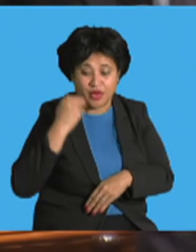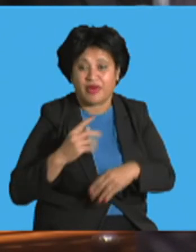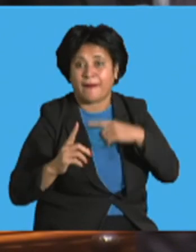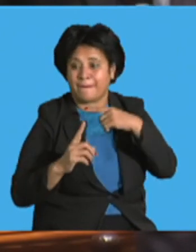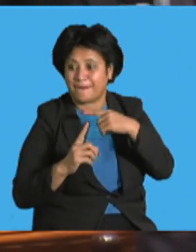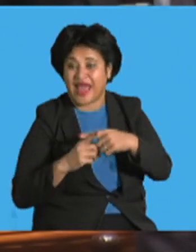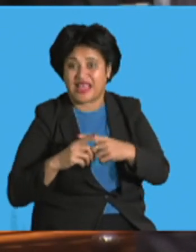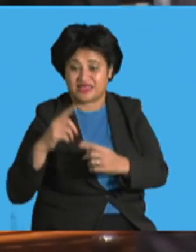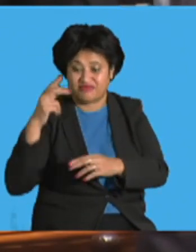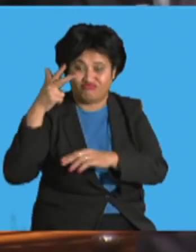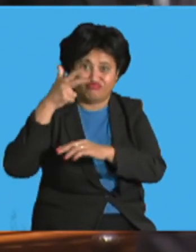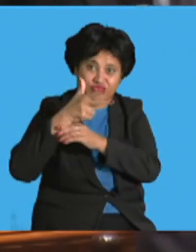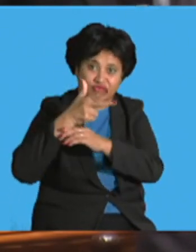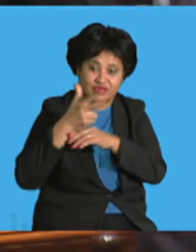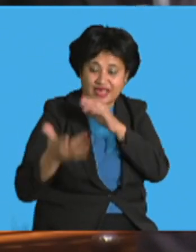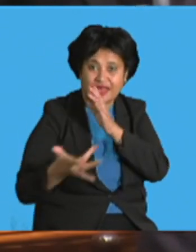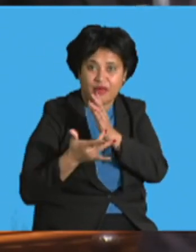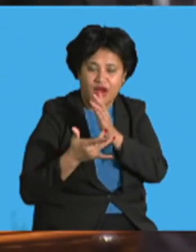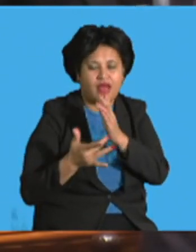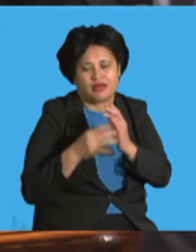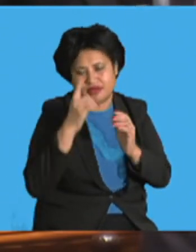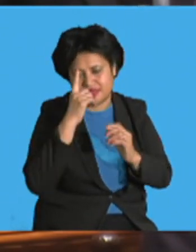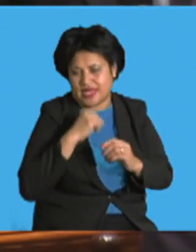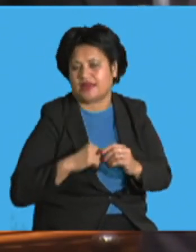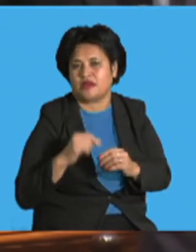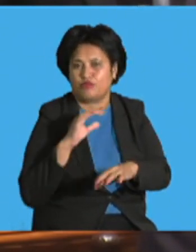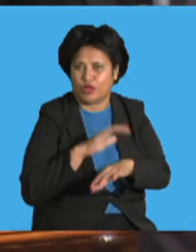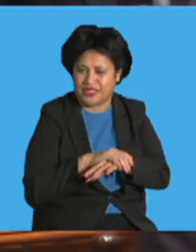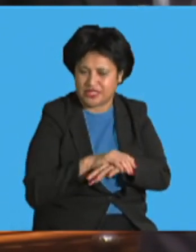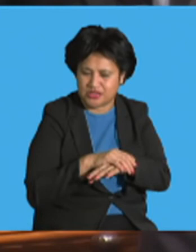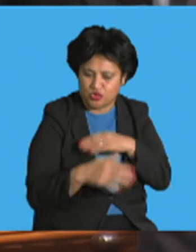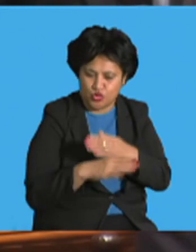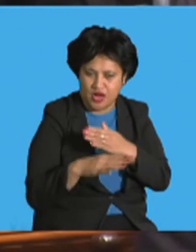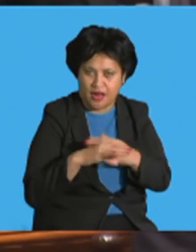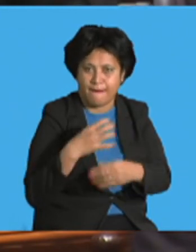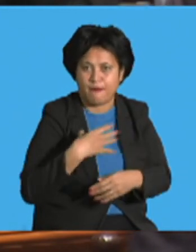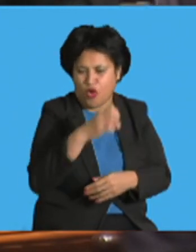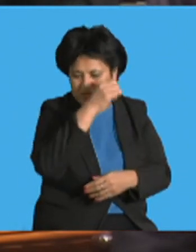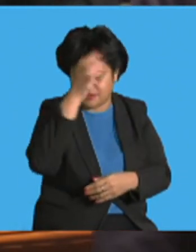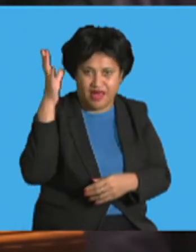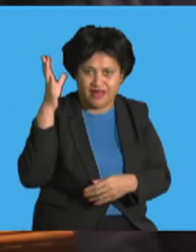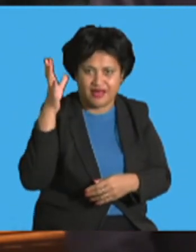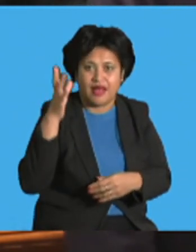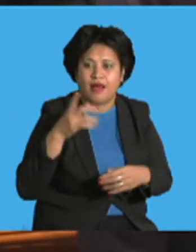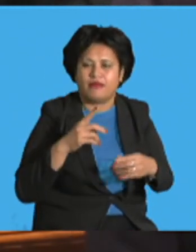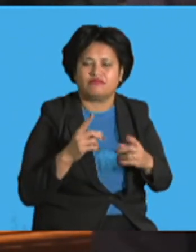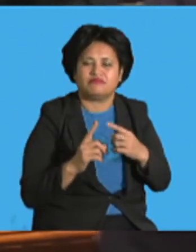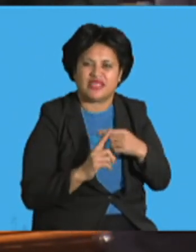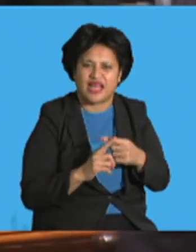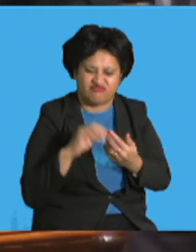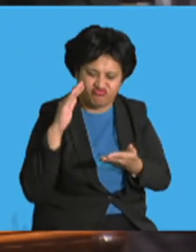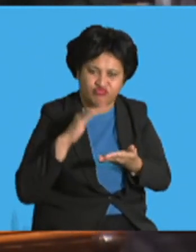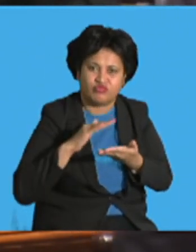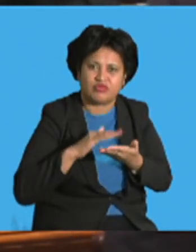more smarter and maintain effectiveness and efficiency, and of course, economizing in terms of costs as